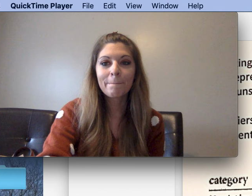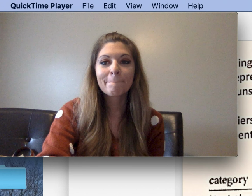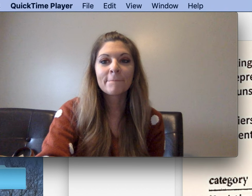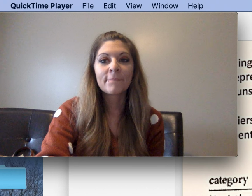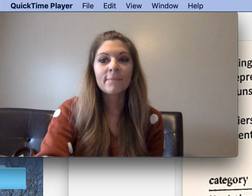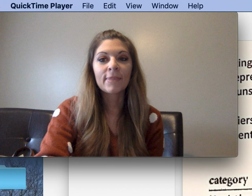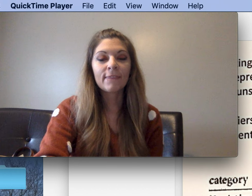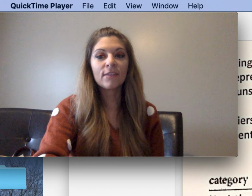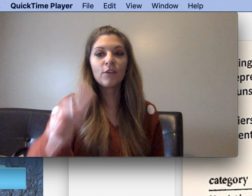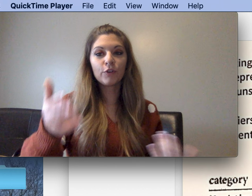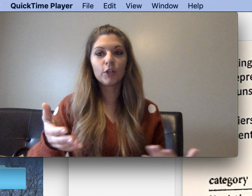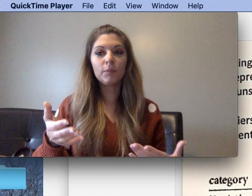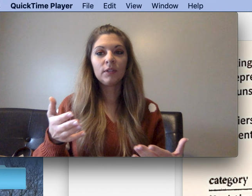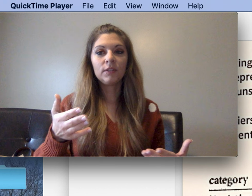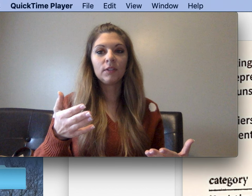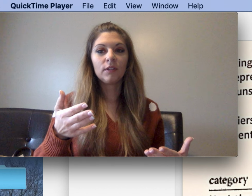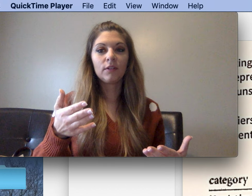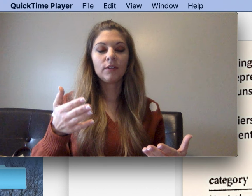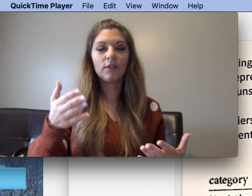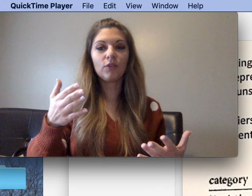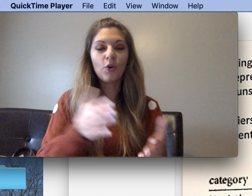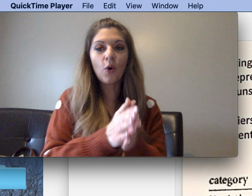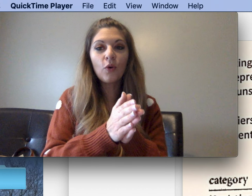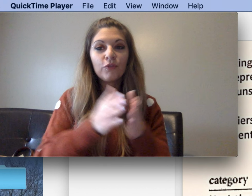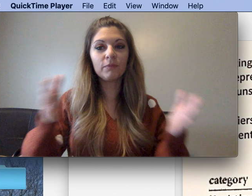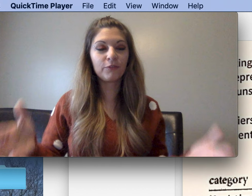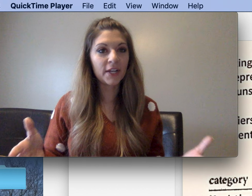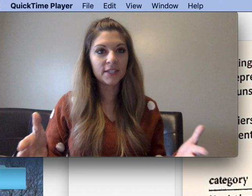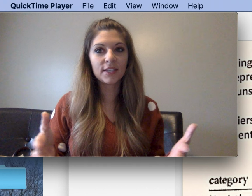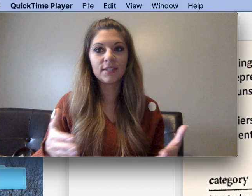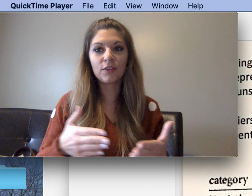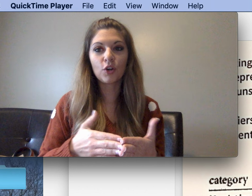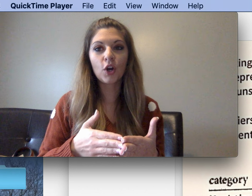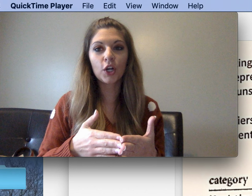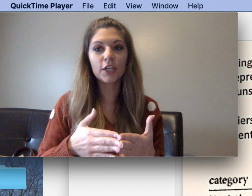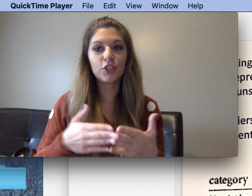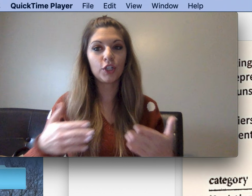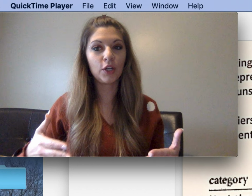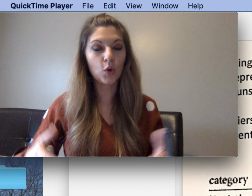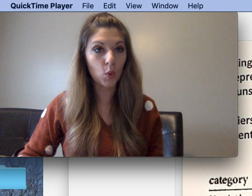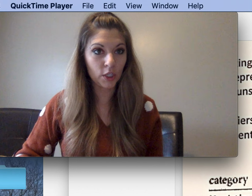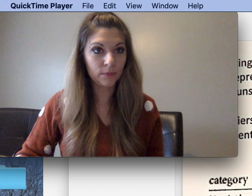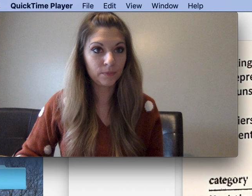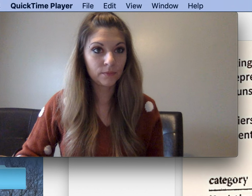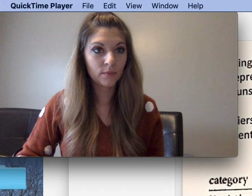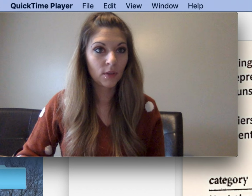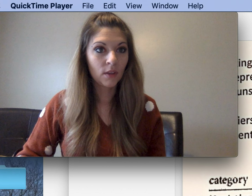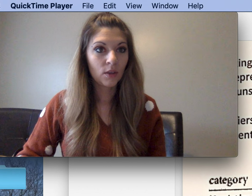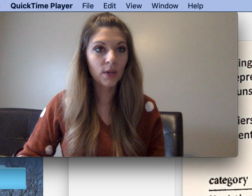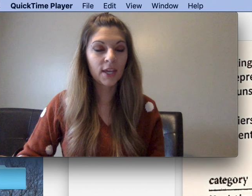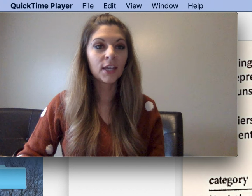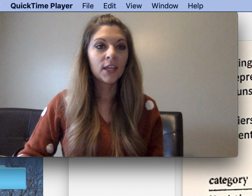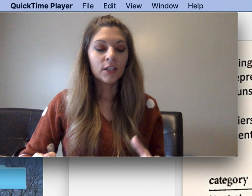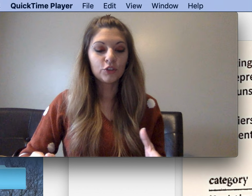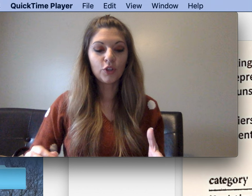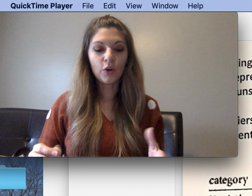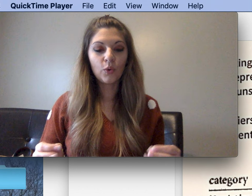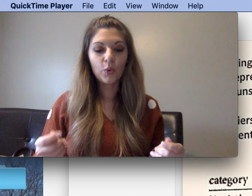example, the whole verb phrase is that the car is turning a corner.